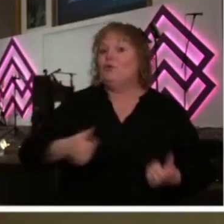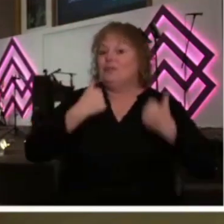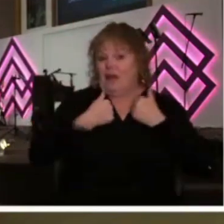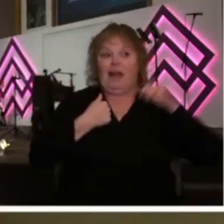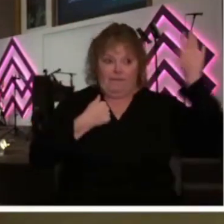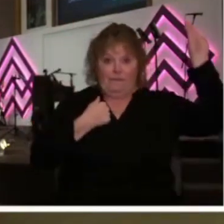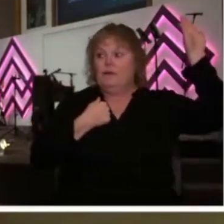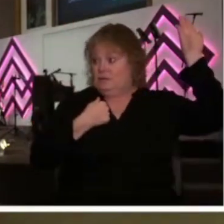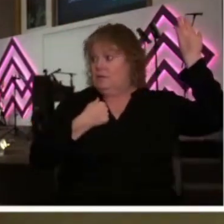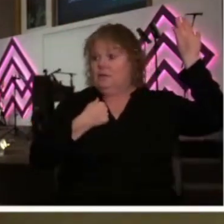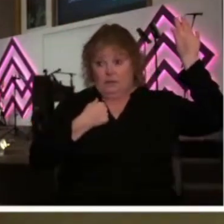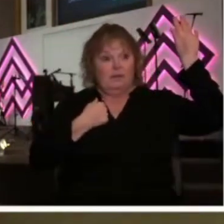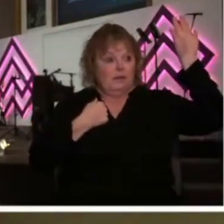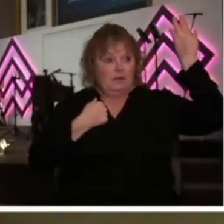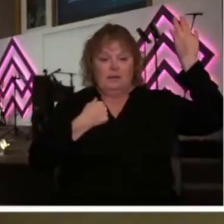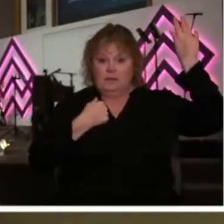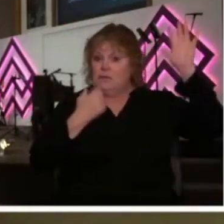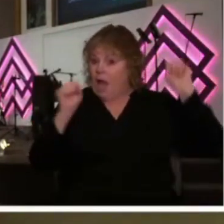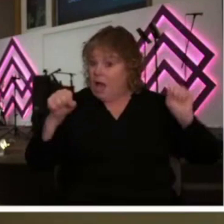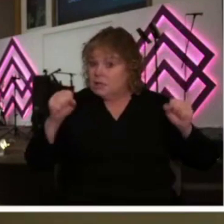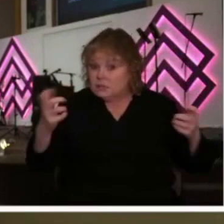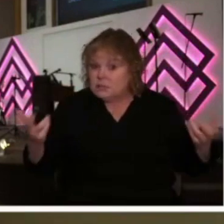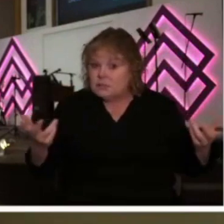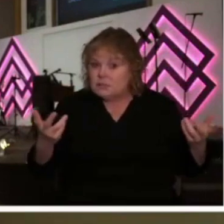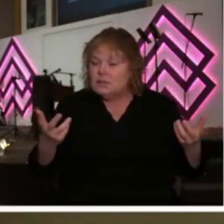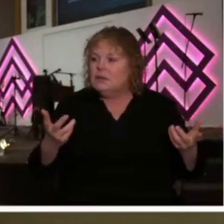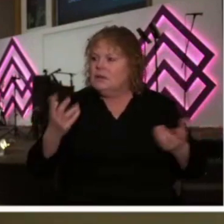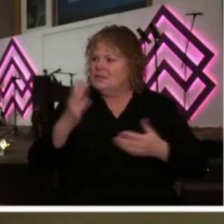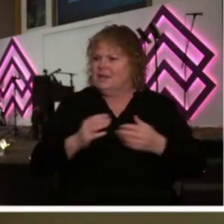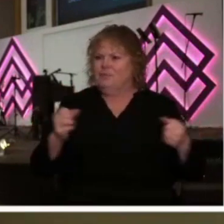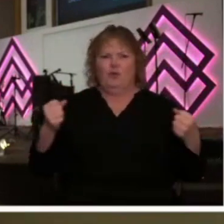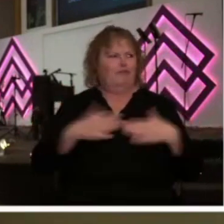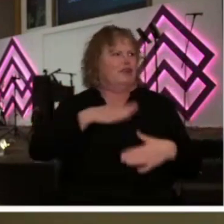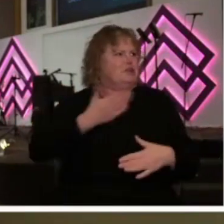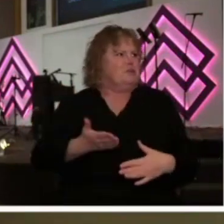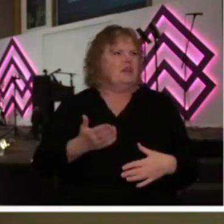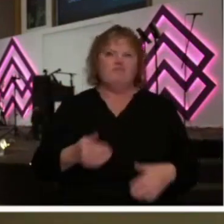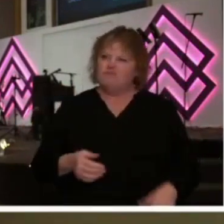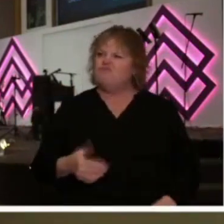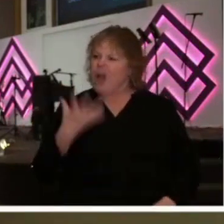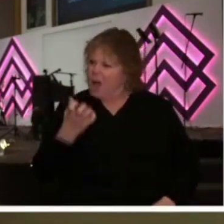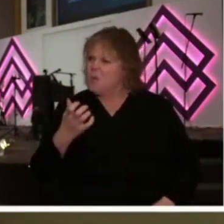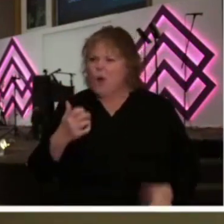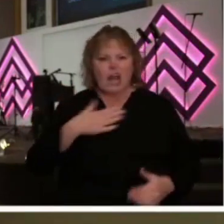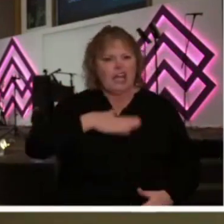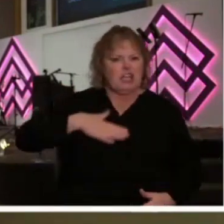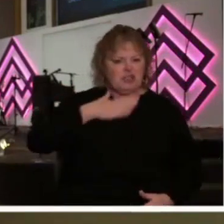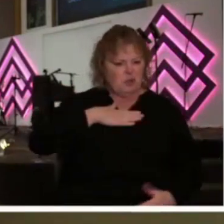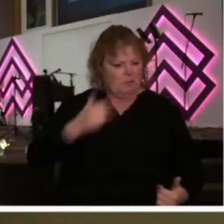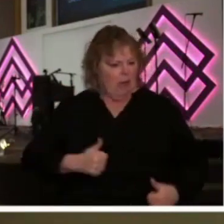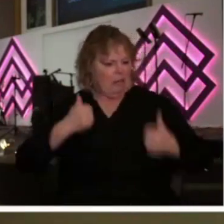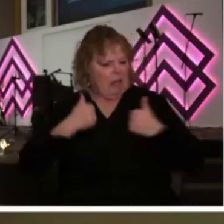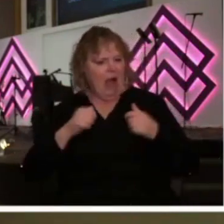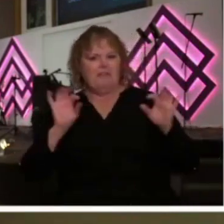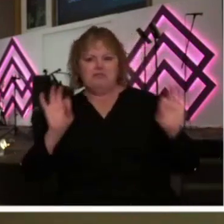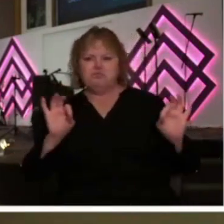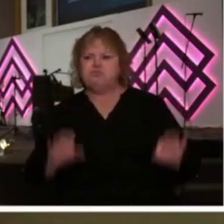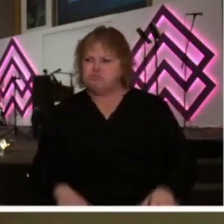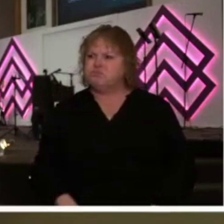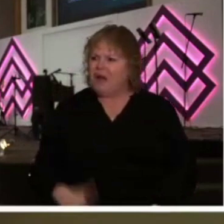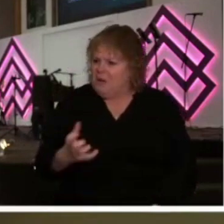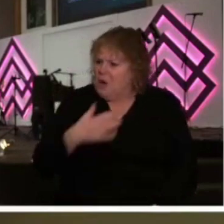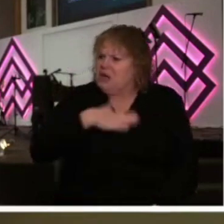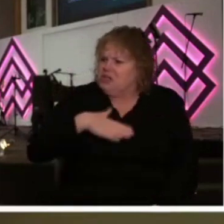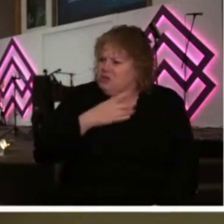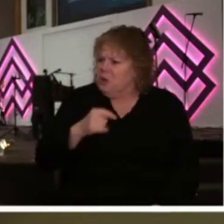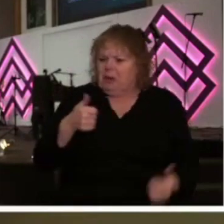life? That's better. Some of you are afraid to admit it. I want to like life. I want to